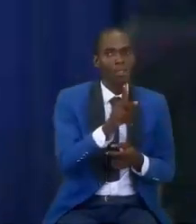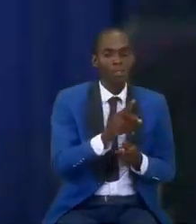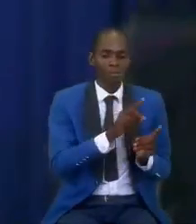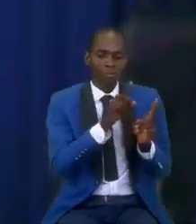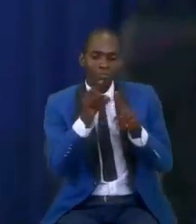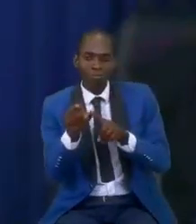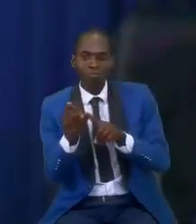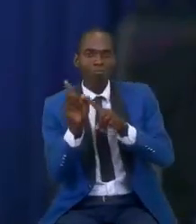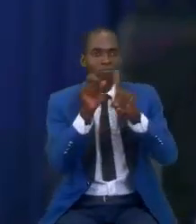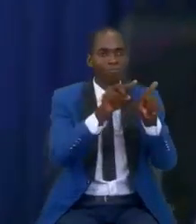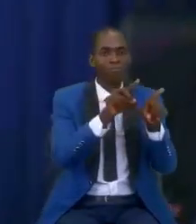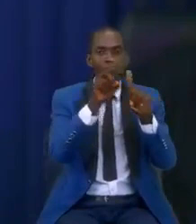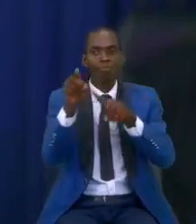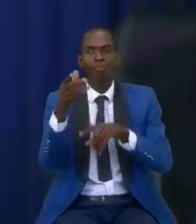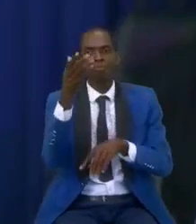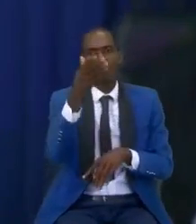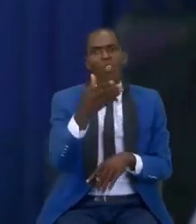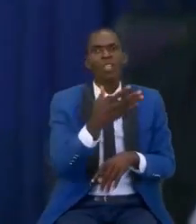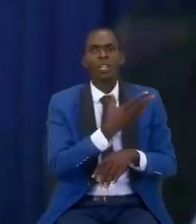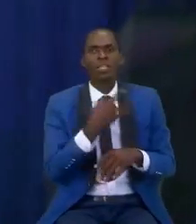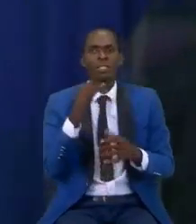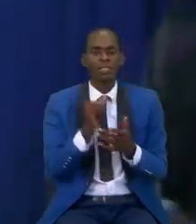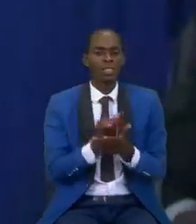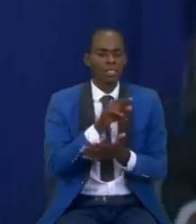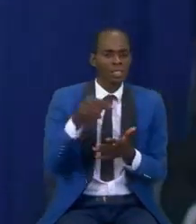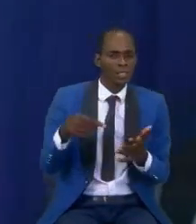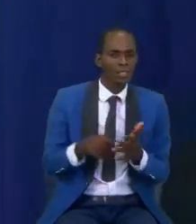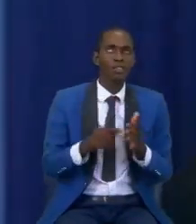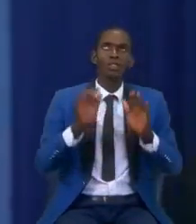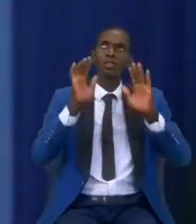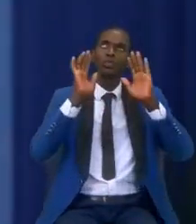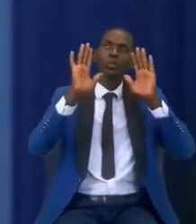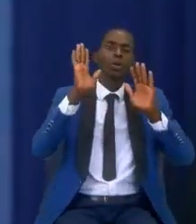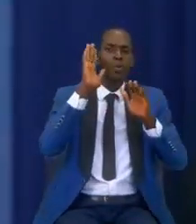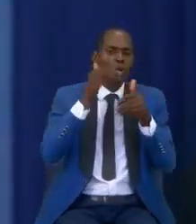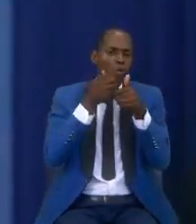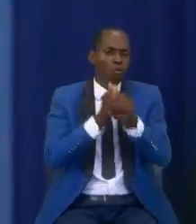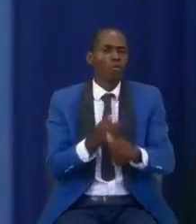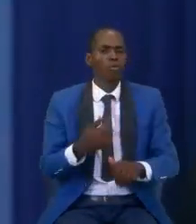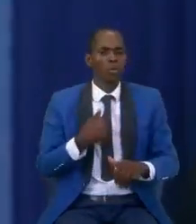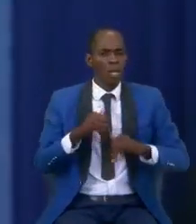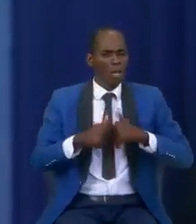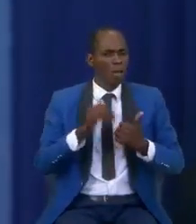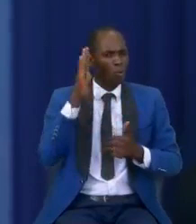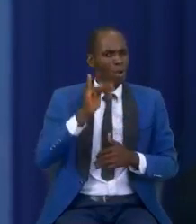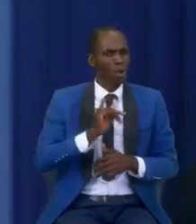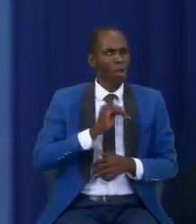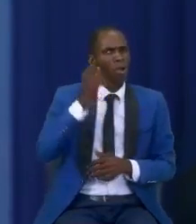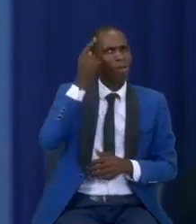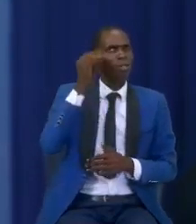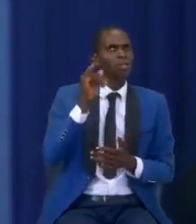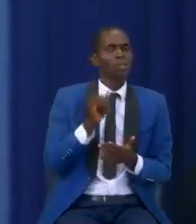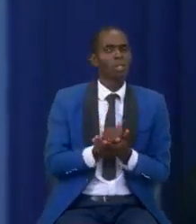follow me. How do I understand that? As my shadow follows me, and a shadow does not